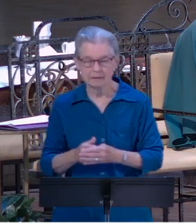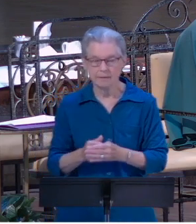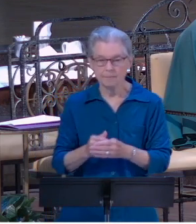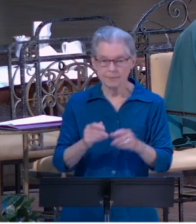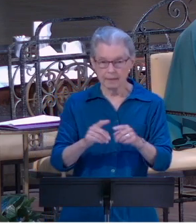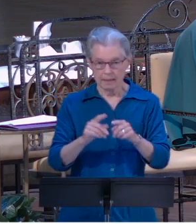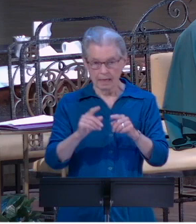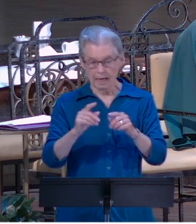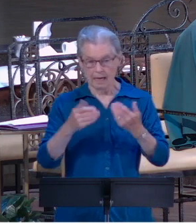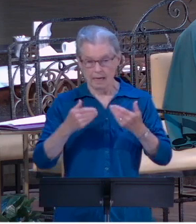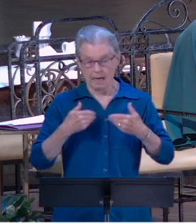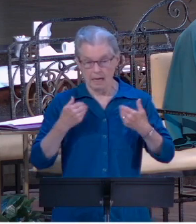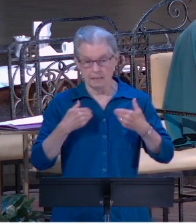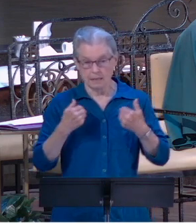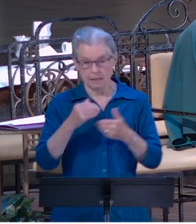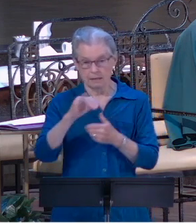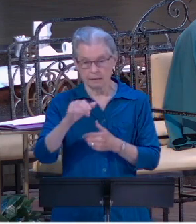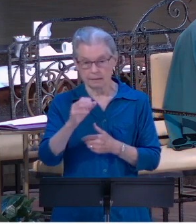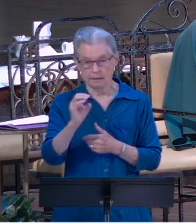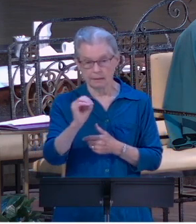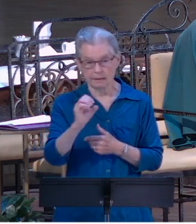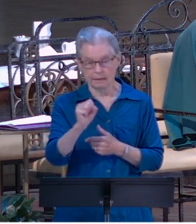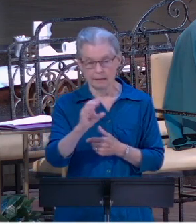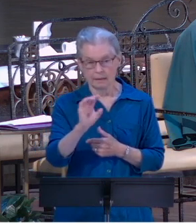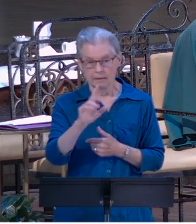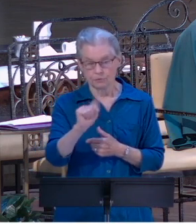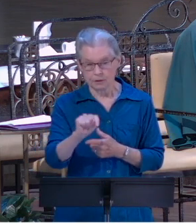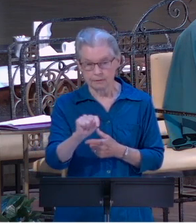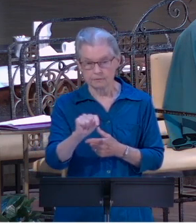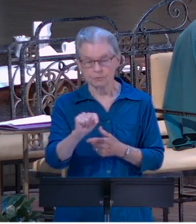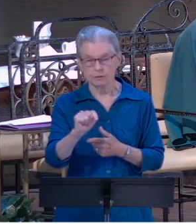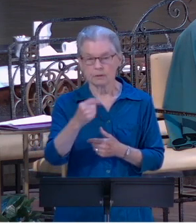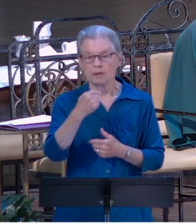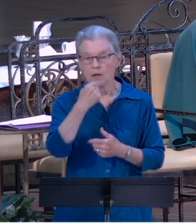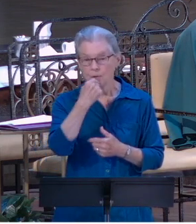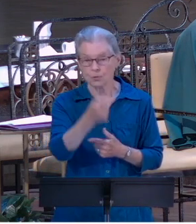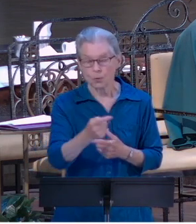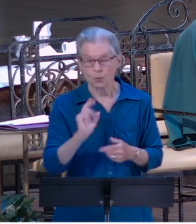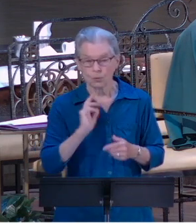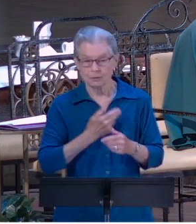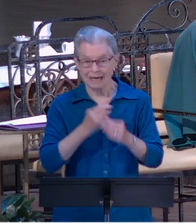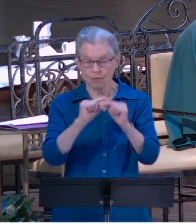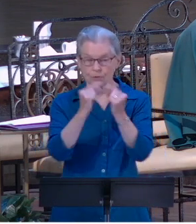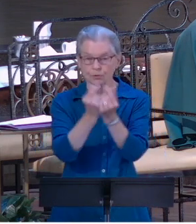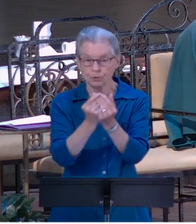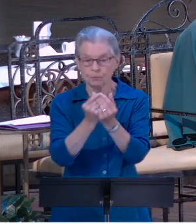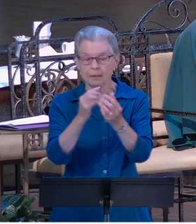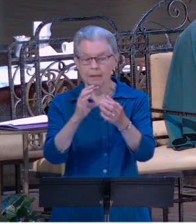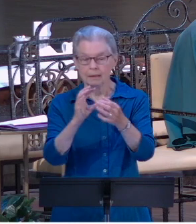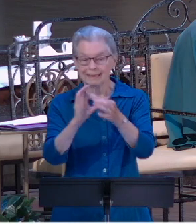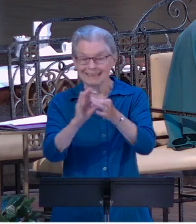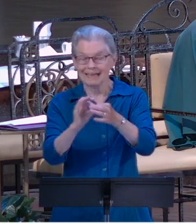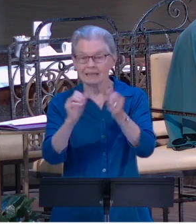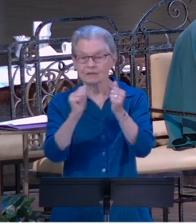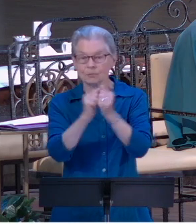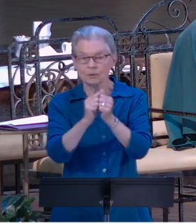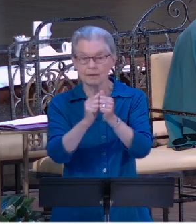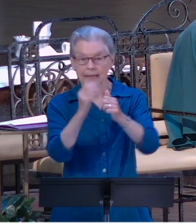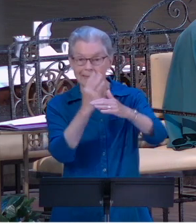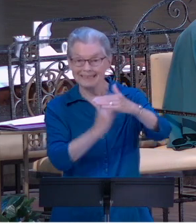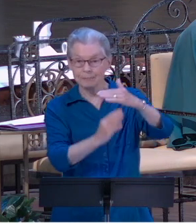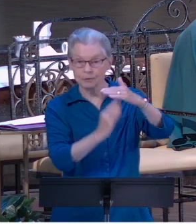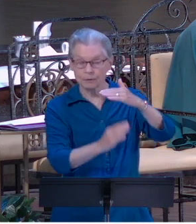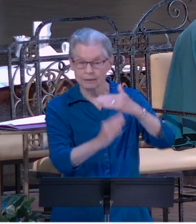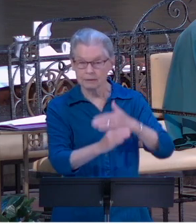As a young Jesuit in formation, Jarrett, told our group about the immigration issue,